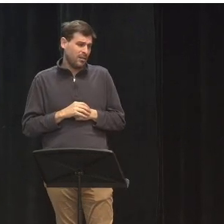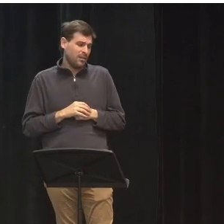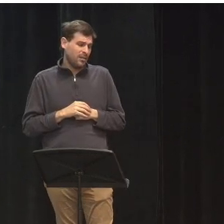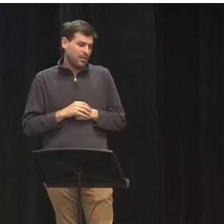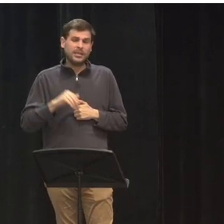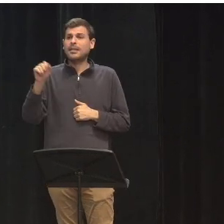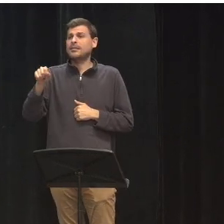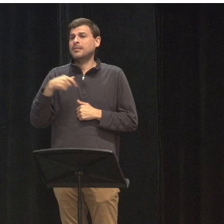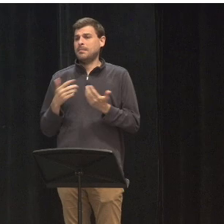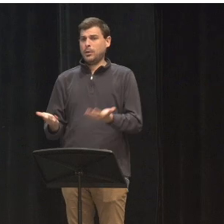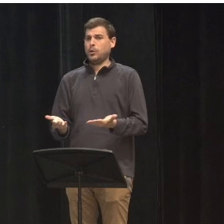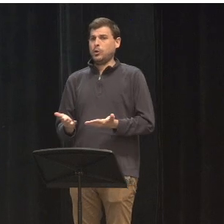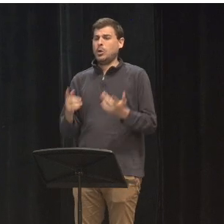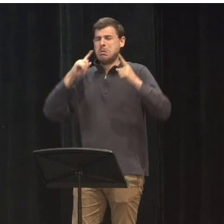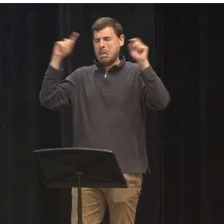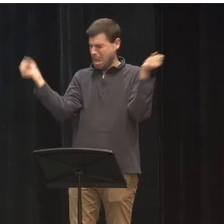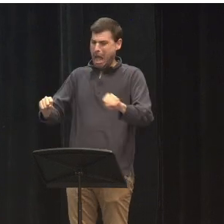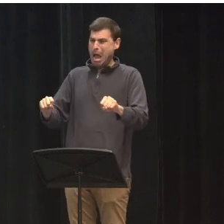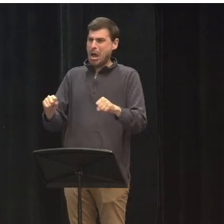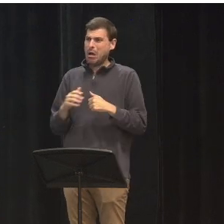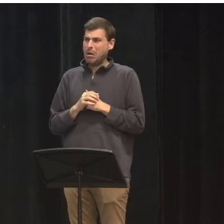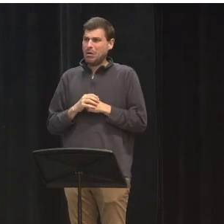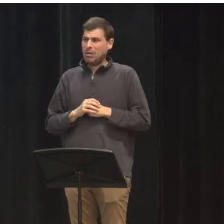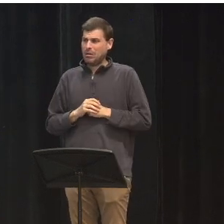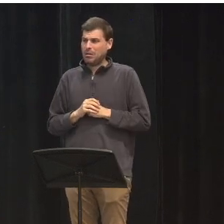Just a moment. We have in a very noisy area.